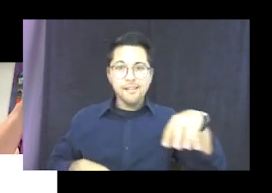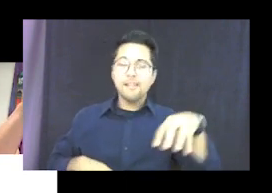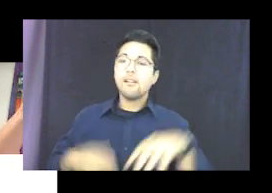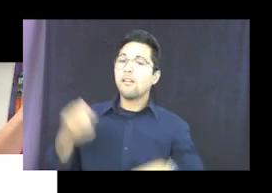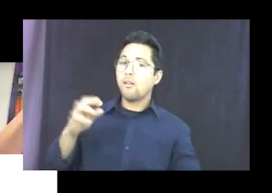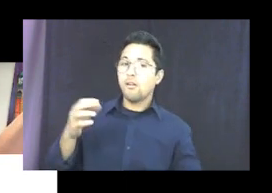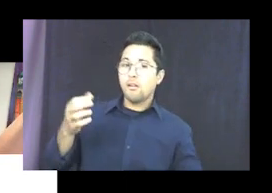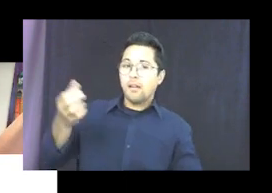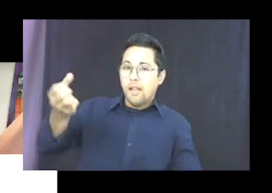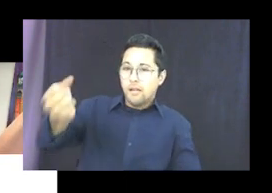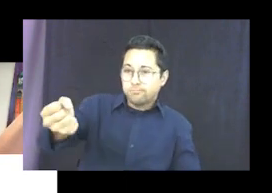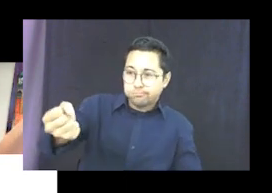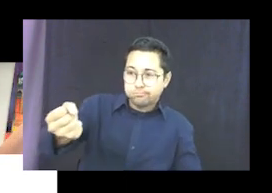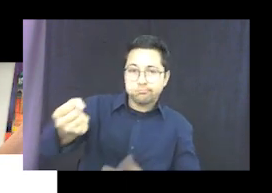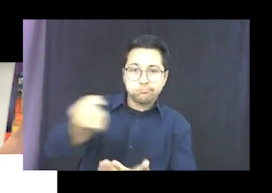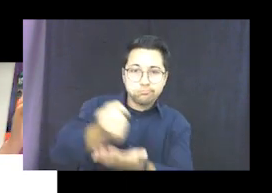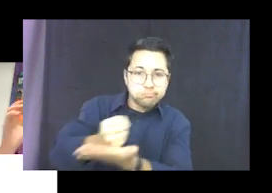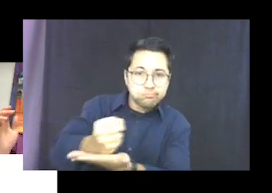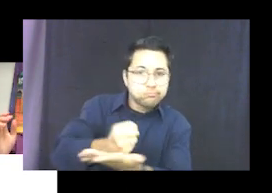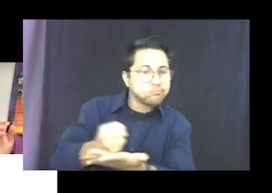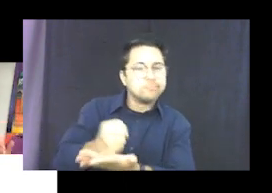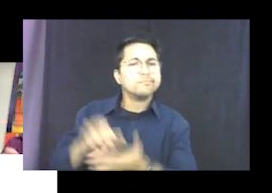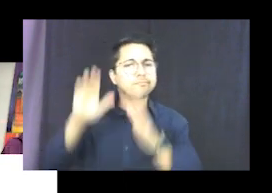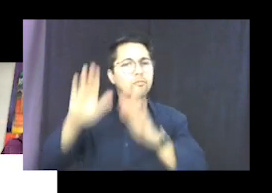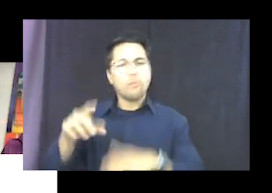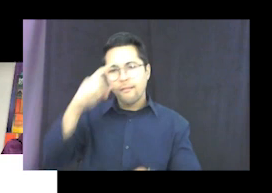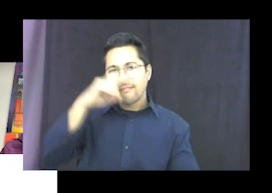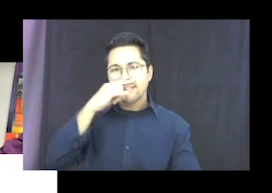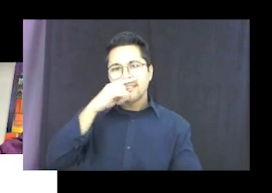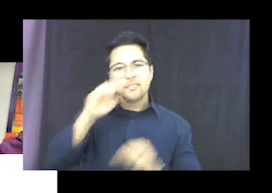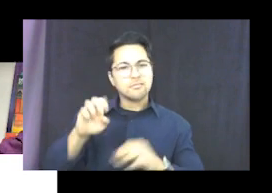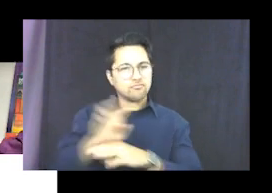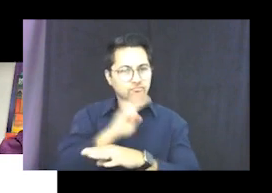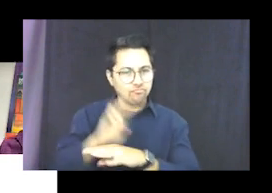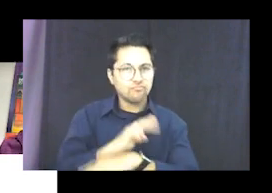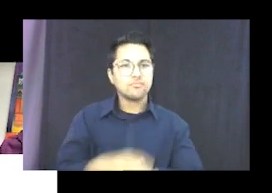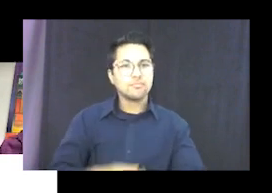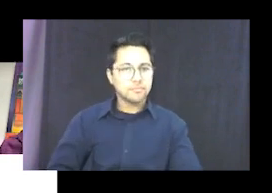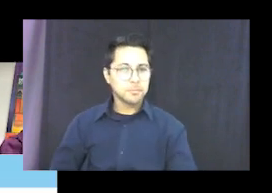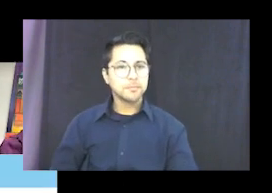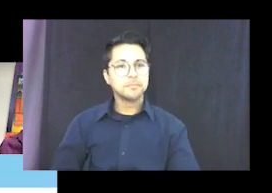actually grip them by that bulb right there. So these are really great for the kids to be able to use as well.